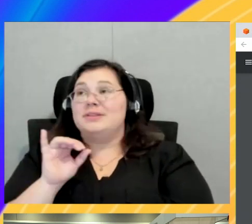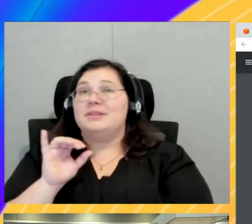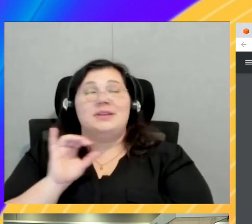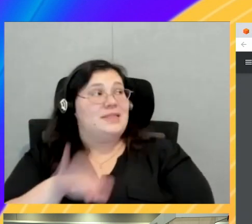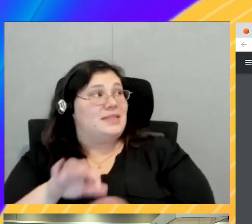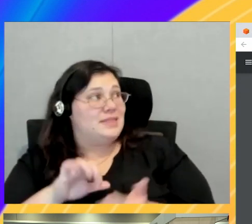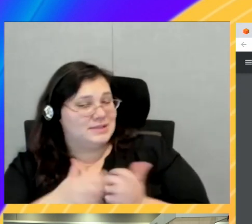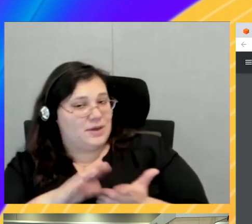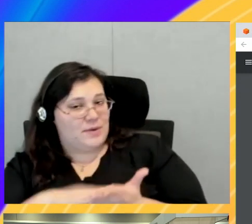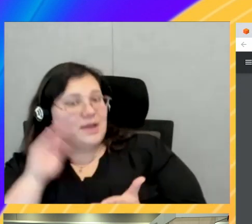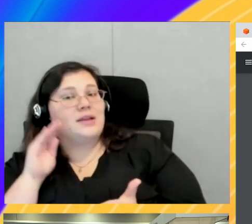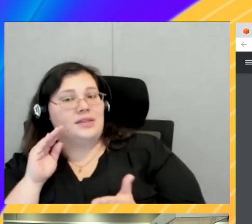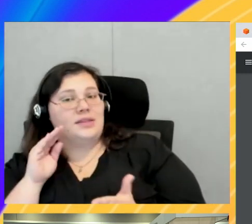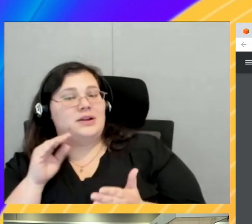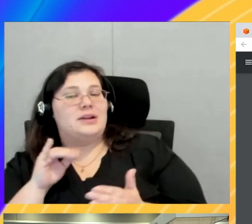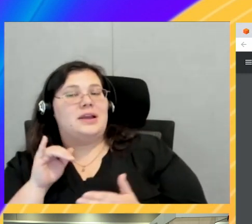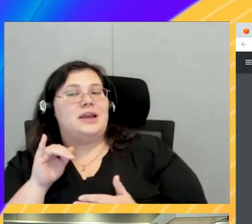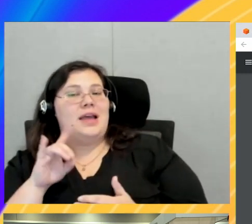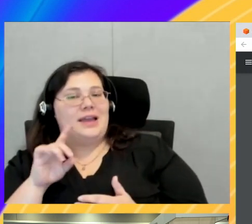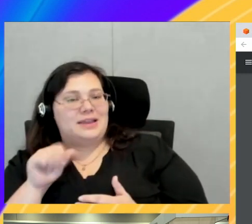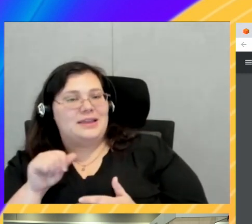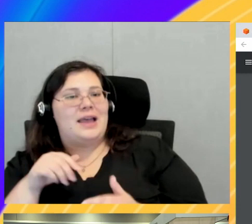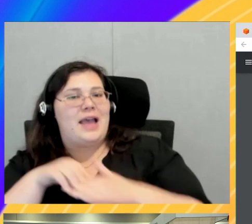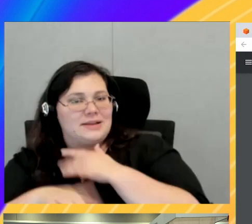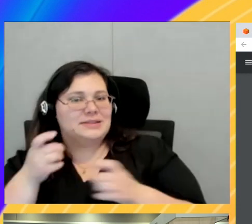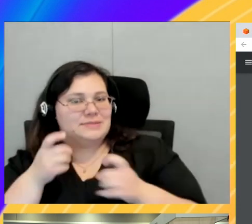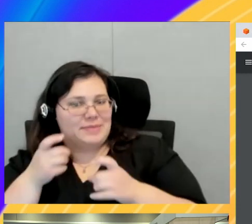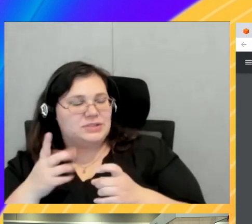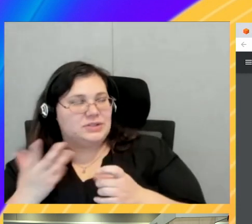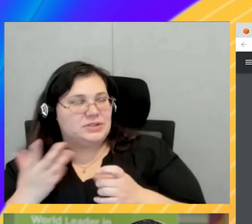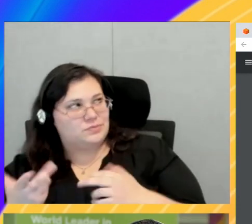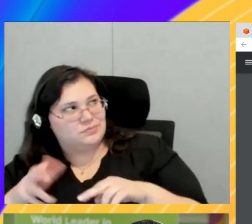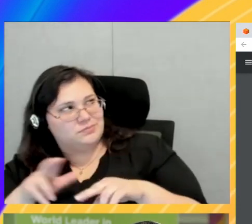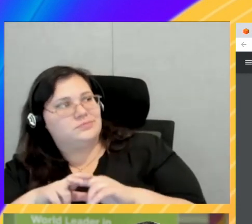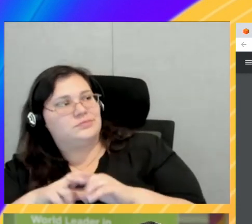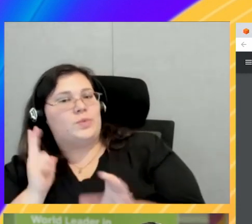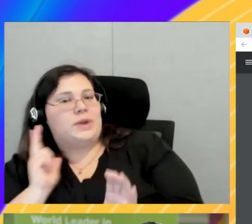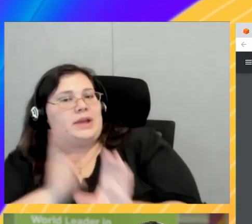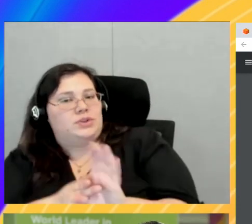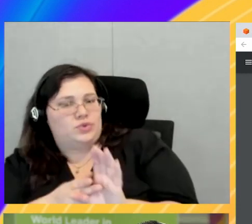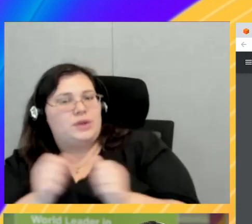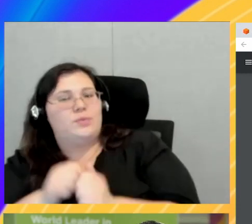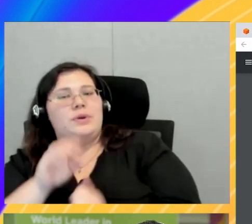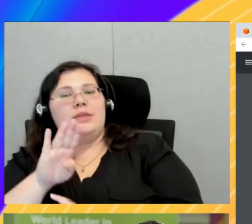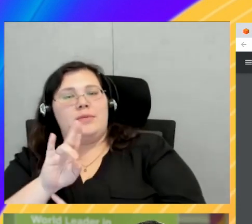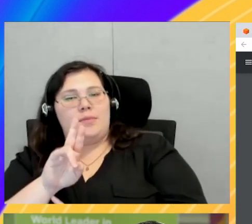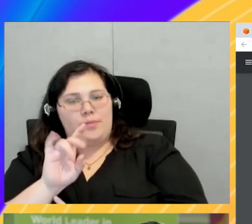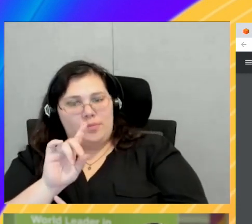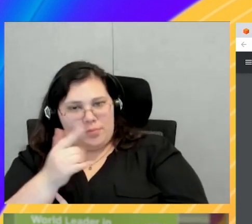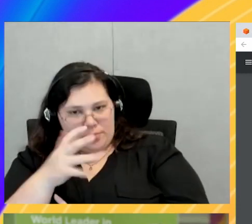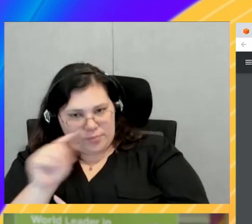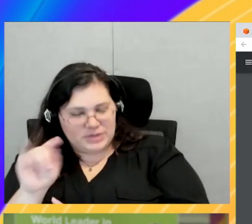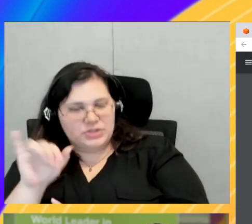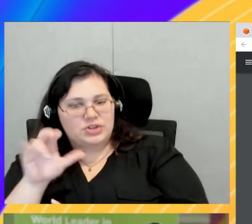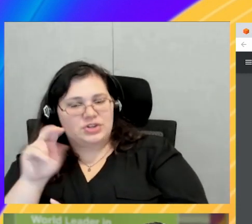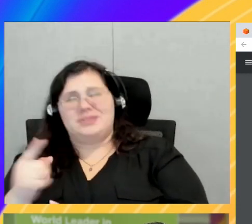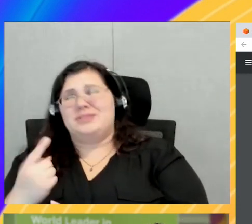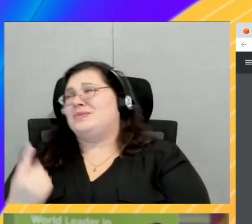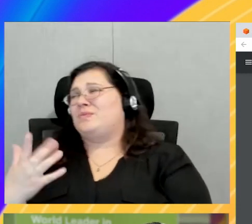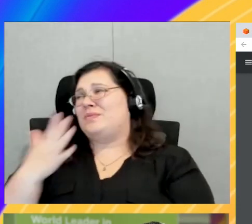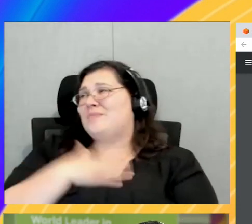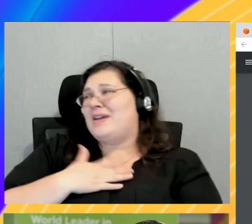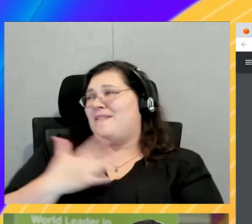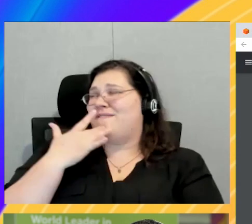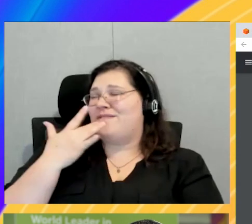when I was getting on board with Bridget Johnson. Bridget Johnson. This is one of my favorite videos for IAM. It still applies today